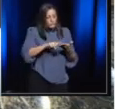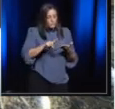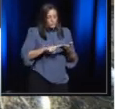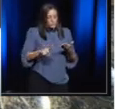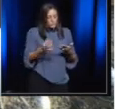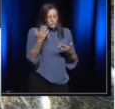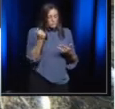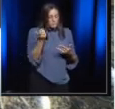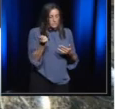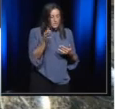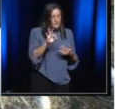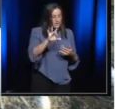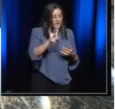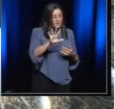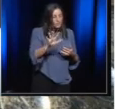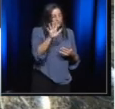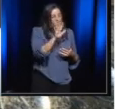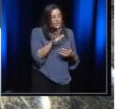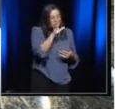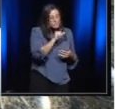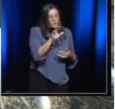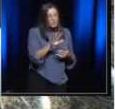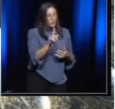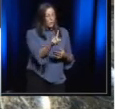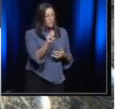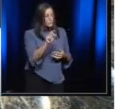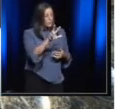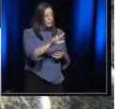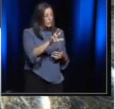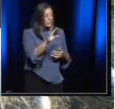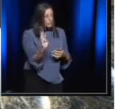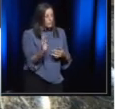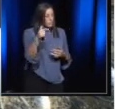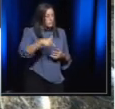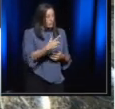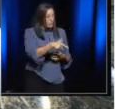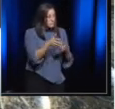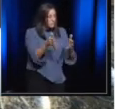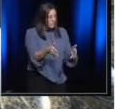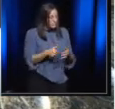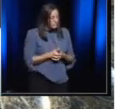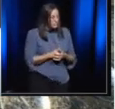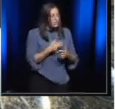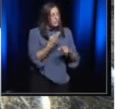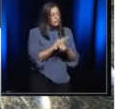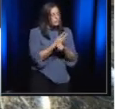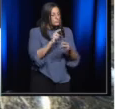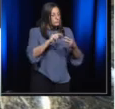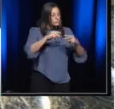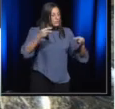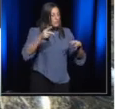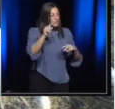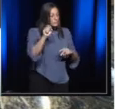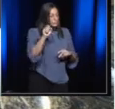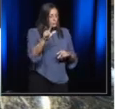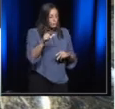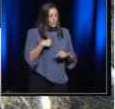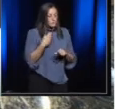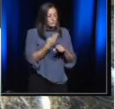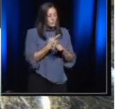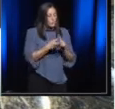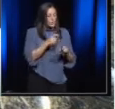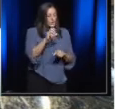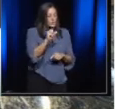in 1985 estimated around 134 dolphins. The use of genetic tools was introduced by Scott Baker